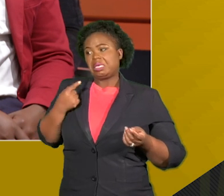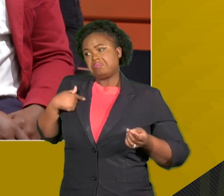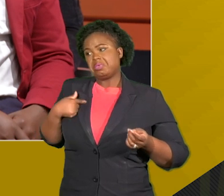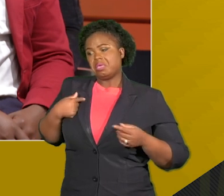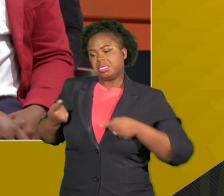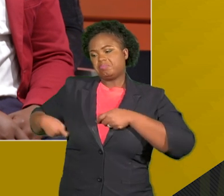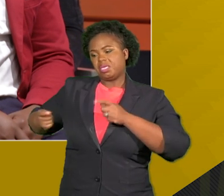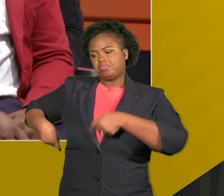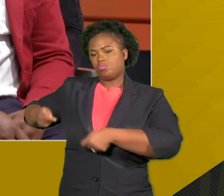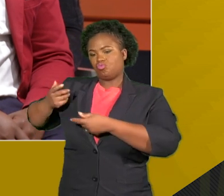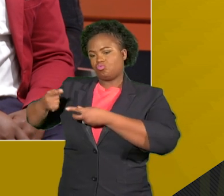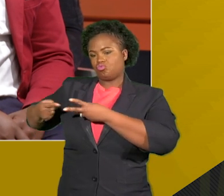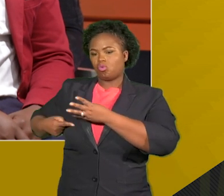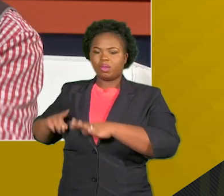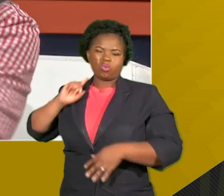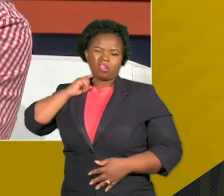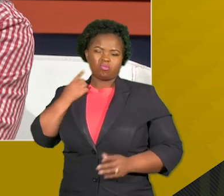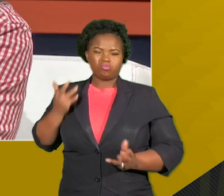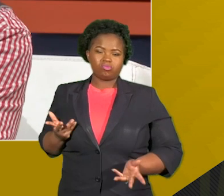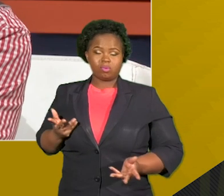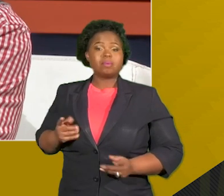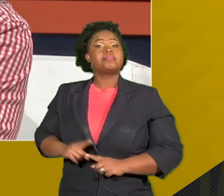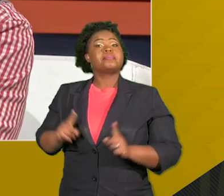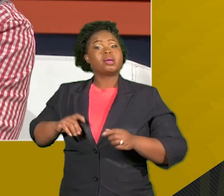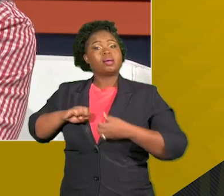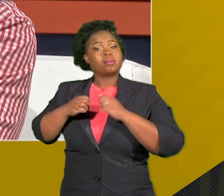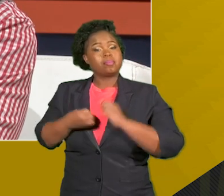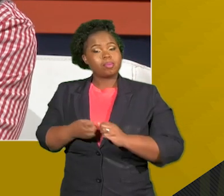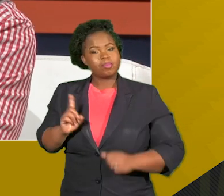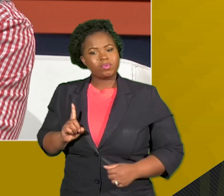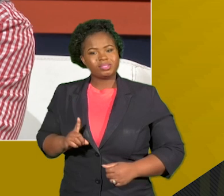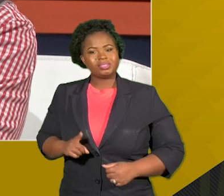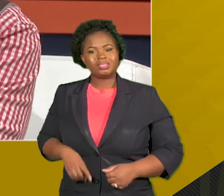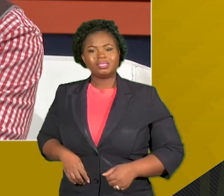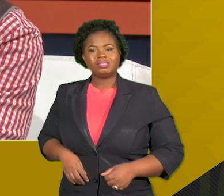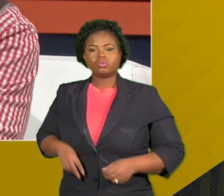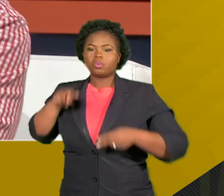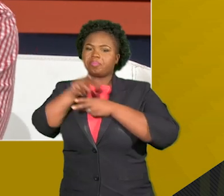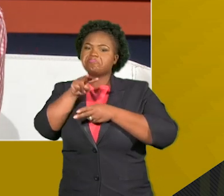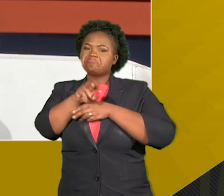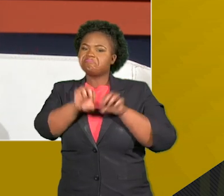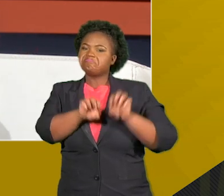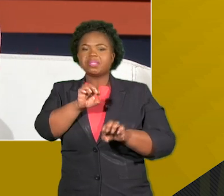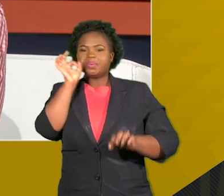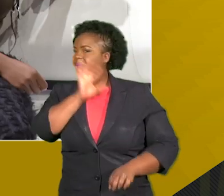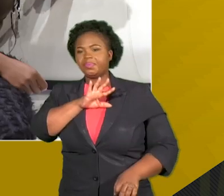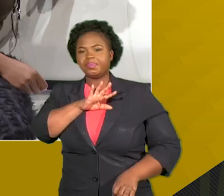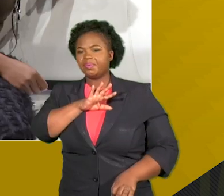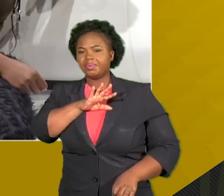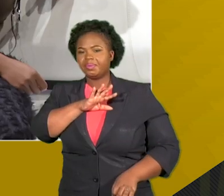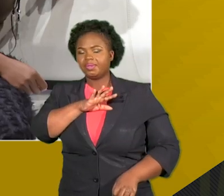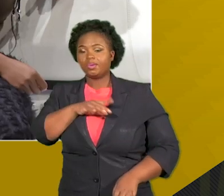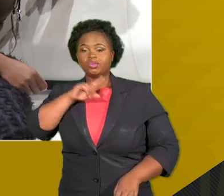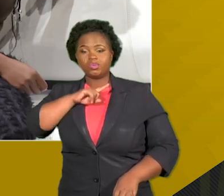your funders. The problem ukuthi yazi yini, the problem about my NGOs, akunale nto abayibiza monitoring and evaluation. Meaning